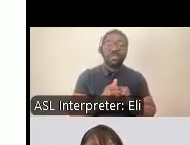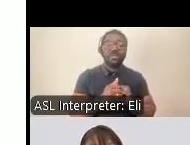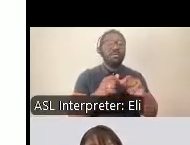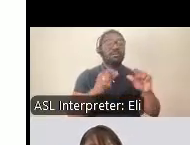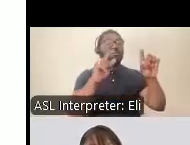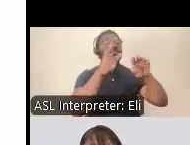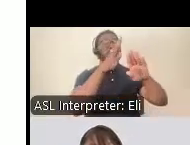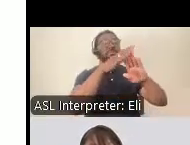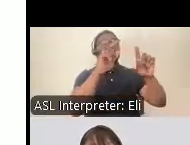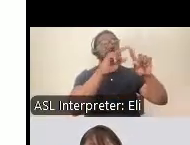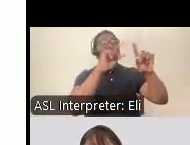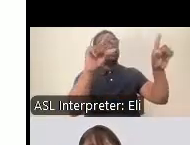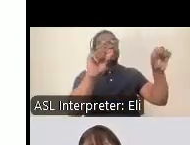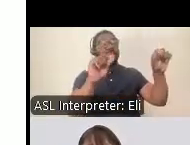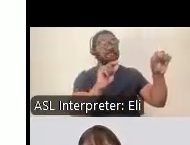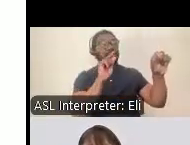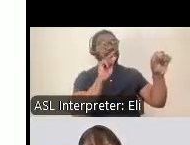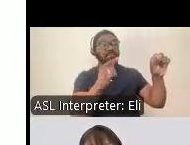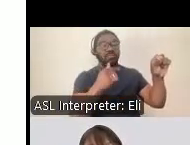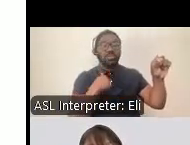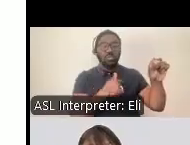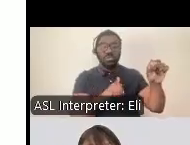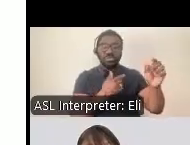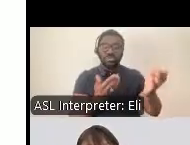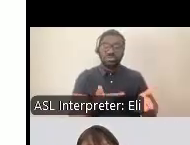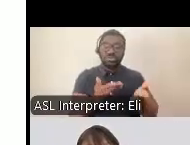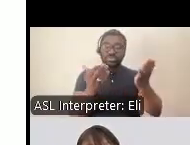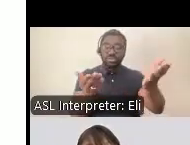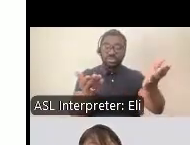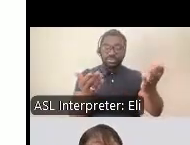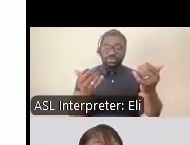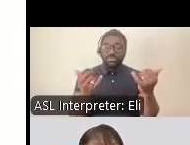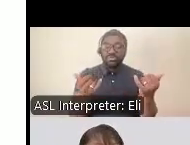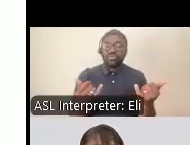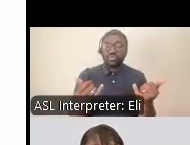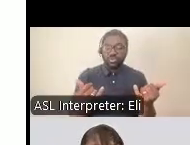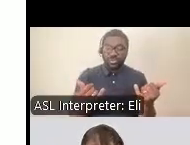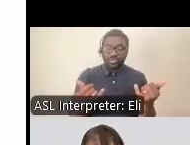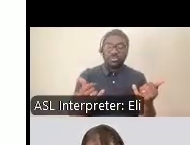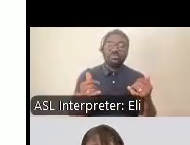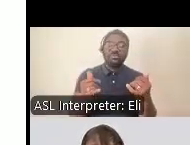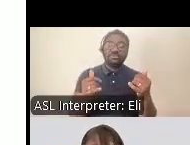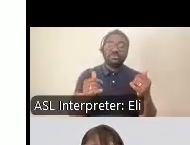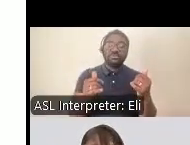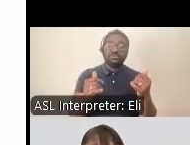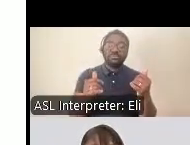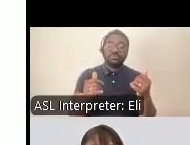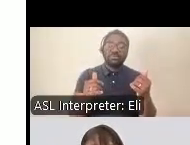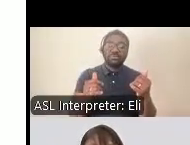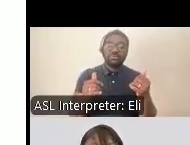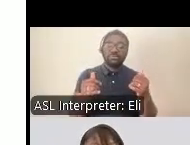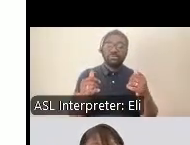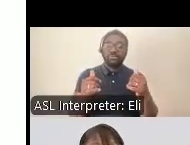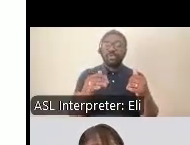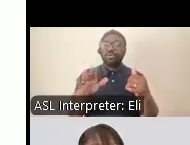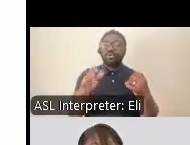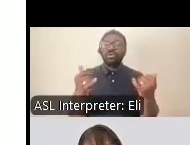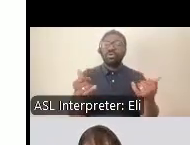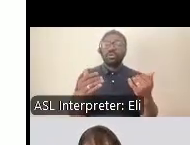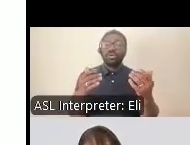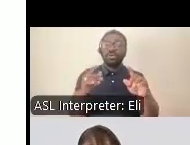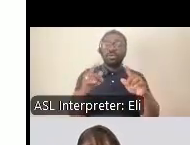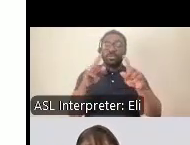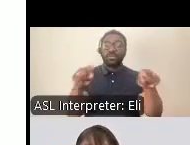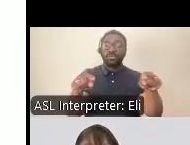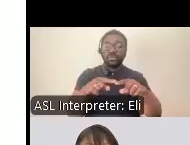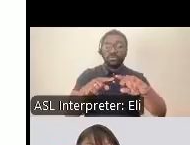you position the window to sit right on top of the embedded captioning to allow you to see the screen itself. Today's webinar will